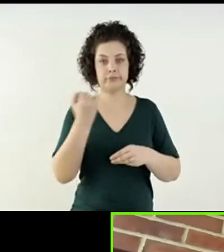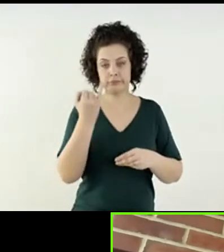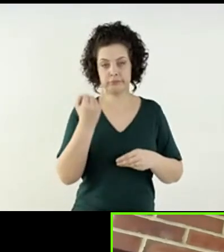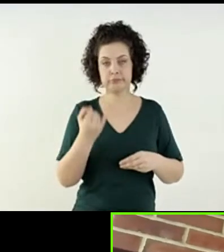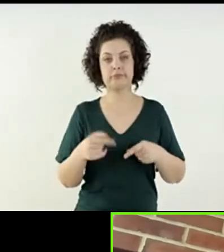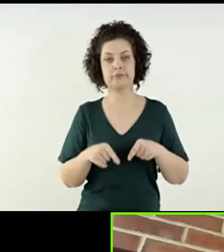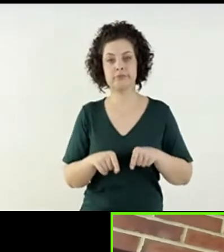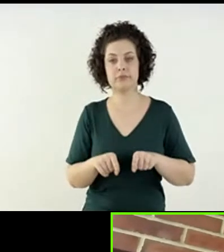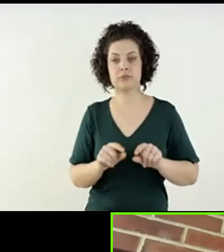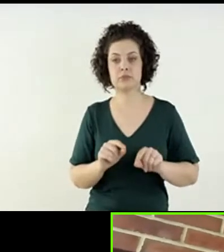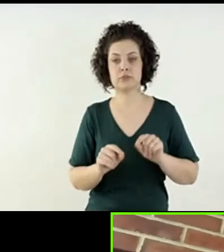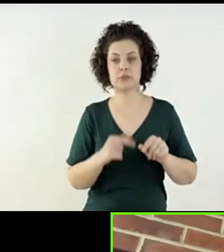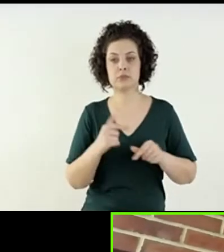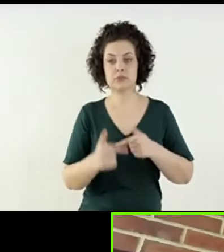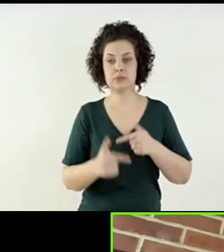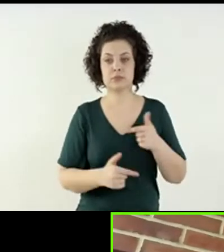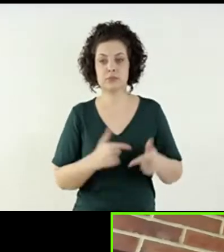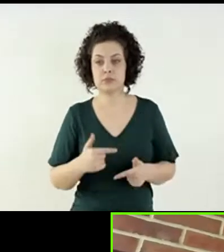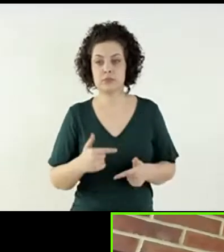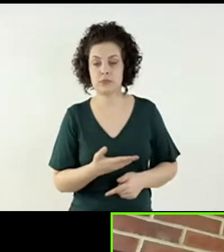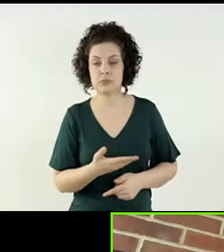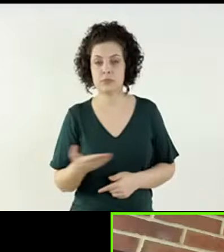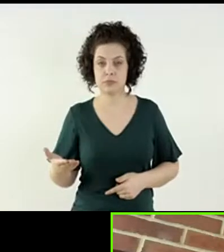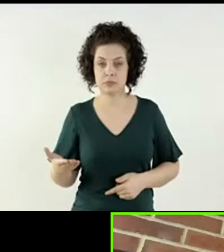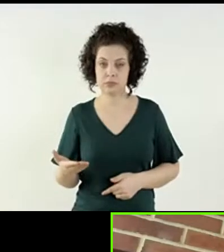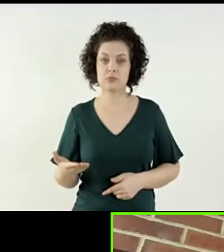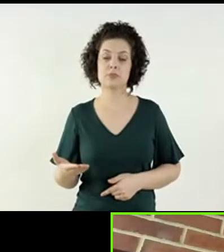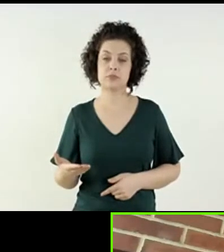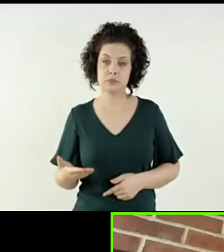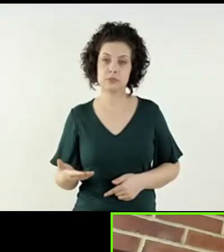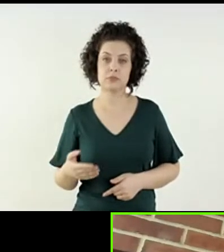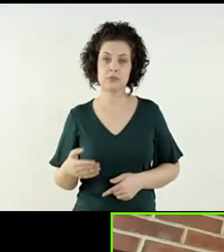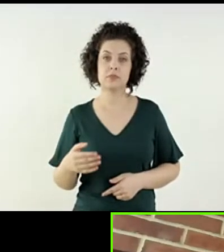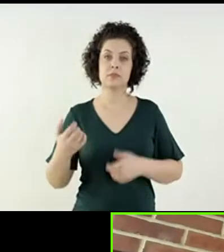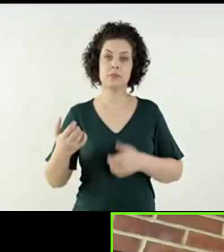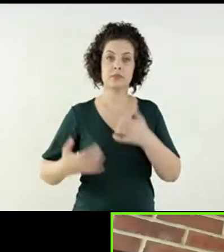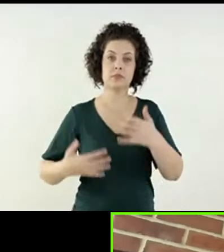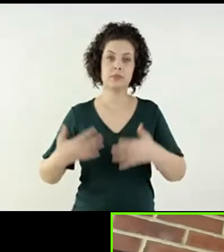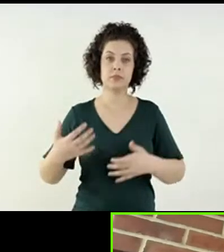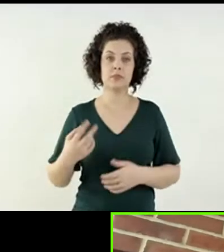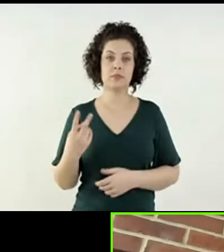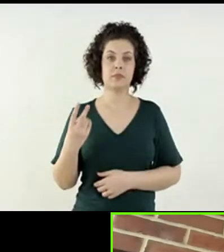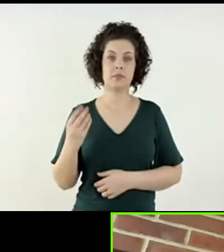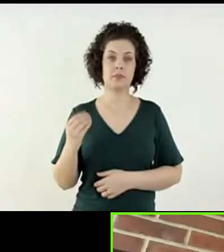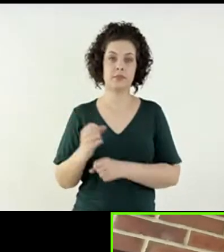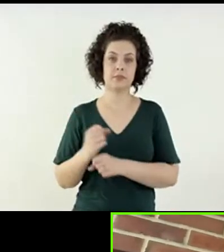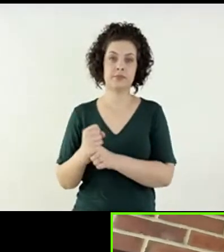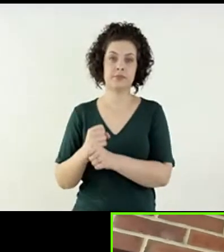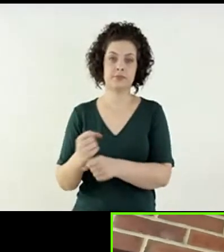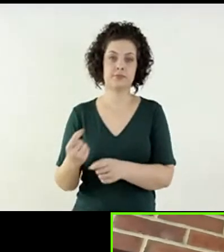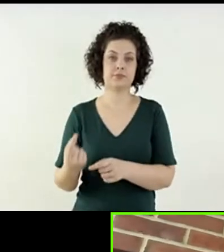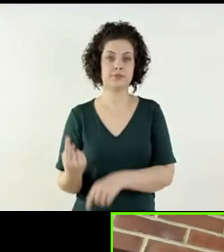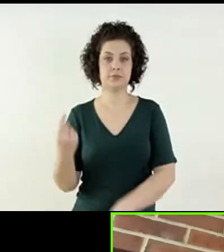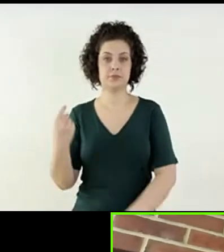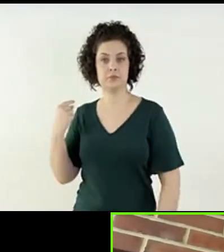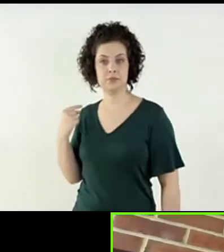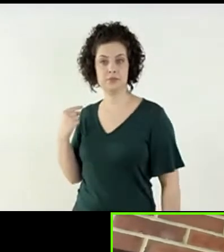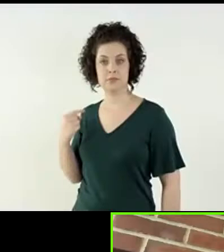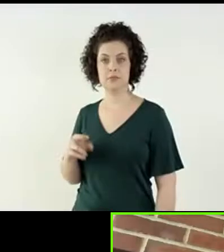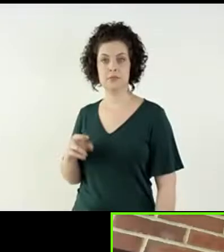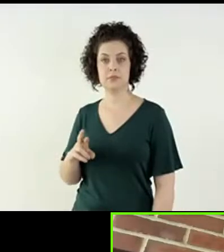hooks drew up now some 20 years ago around well, what are the